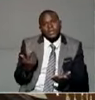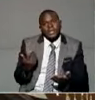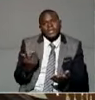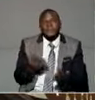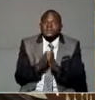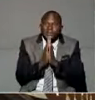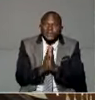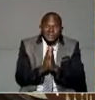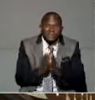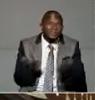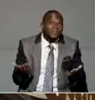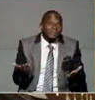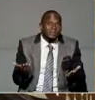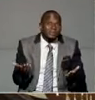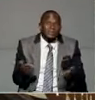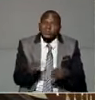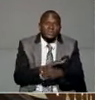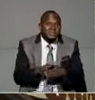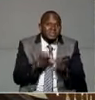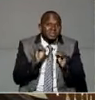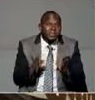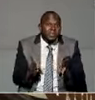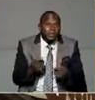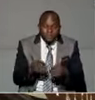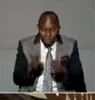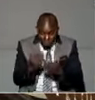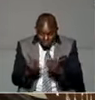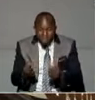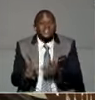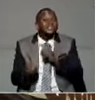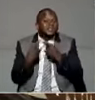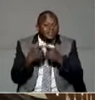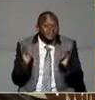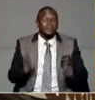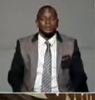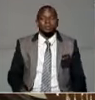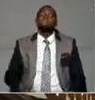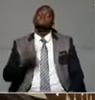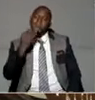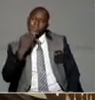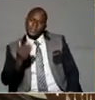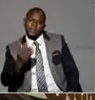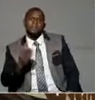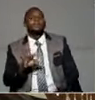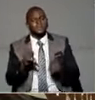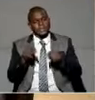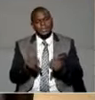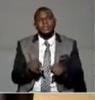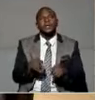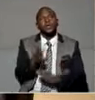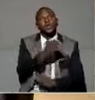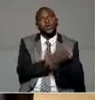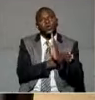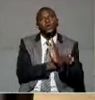the Anglicans, they are not into business, but today it is something different. Yes, thank you. That has changed. Because our God is a God